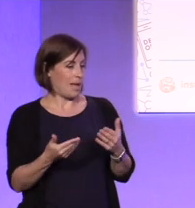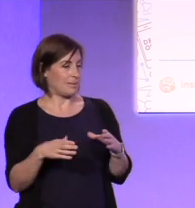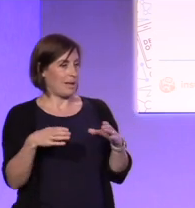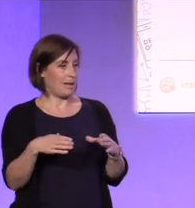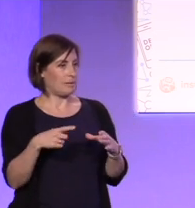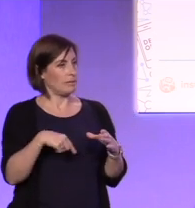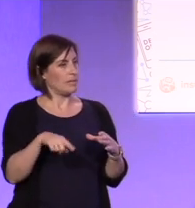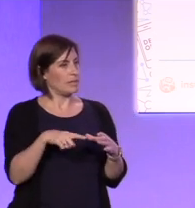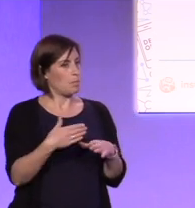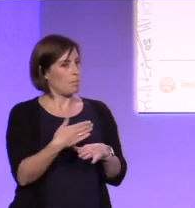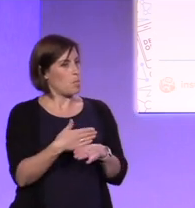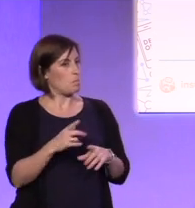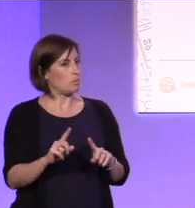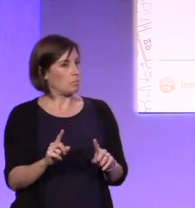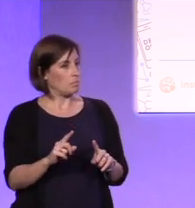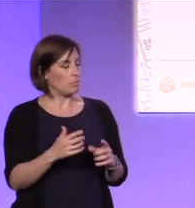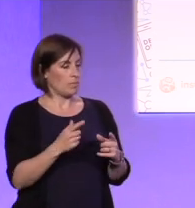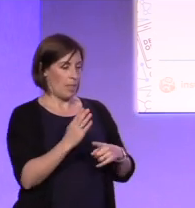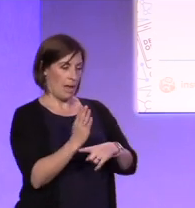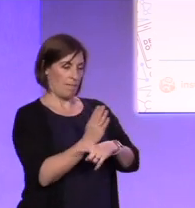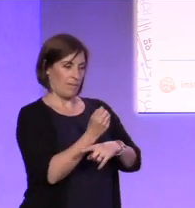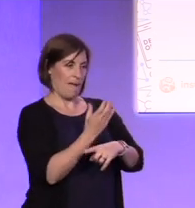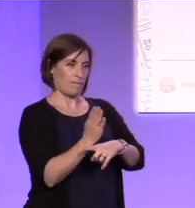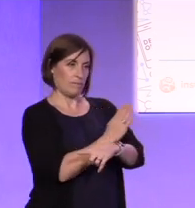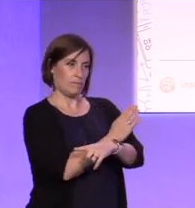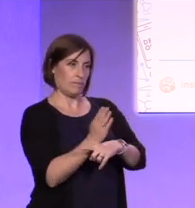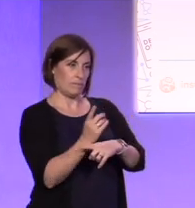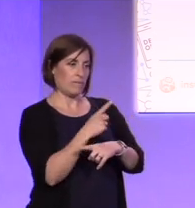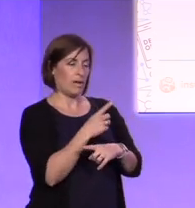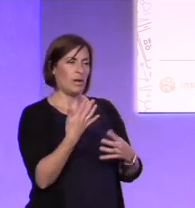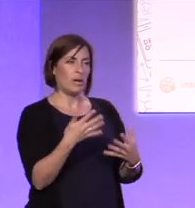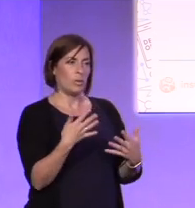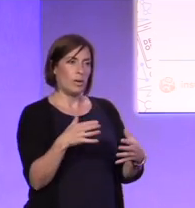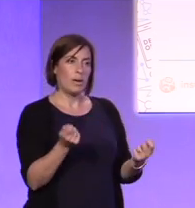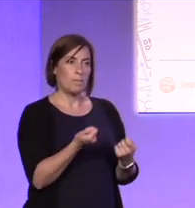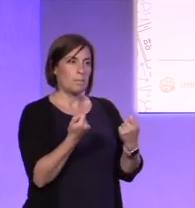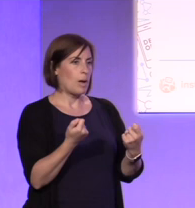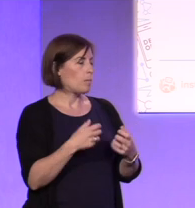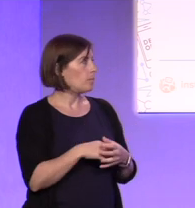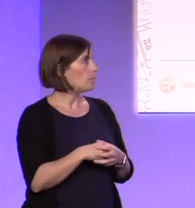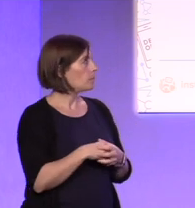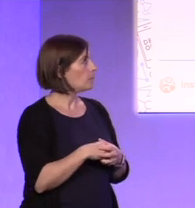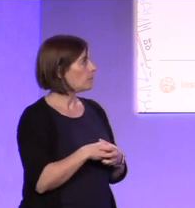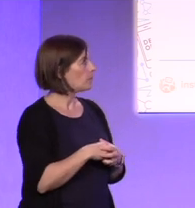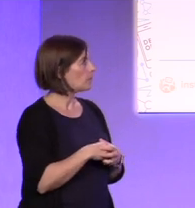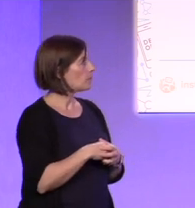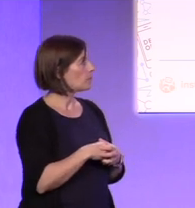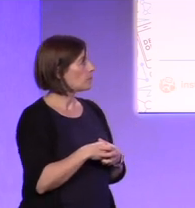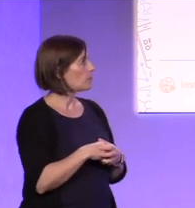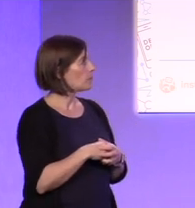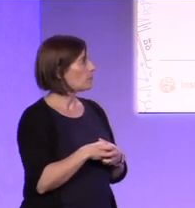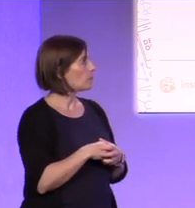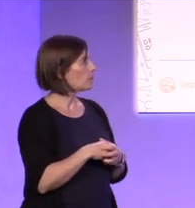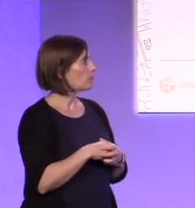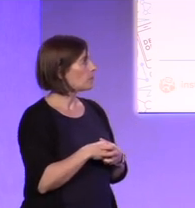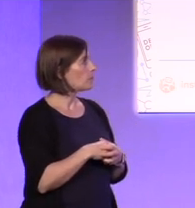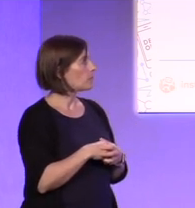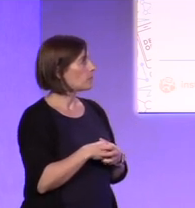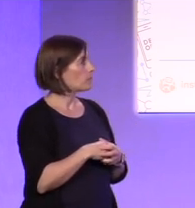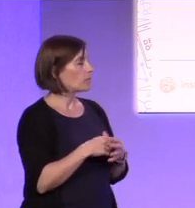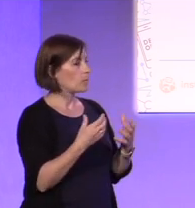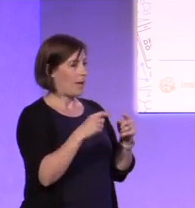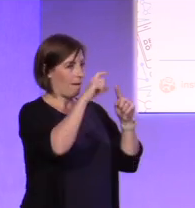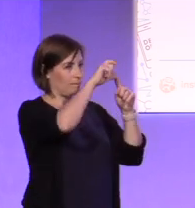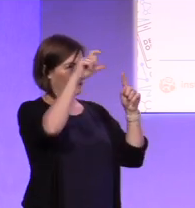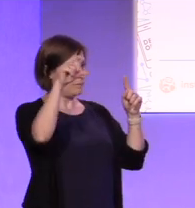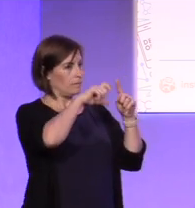okay. And this was incredibly powerful. This was about incremental gains, incrementally finding a way to deliver better